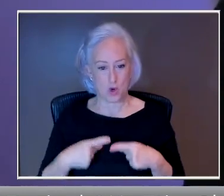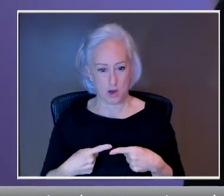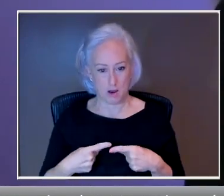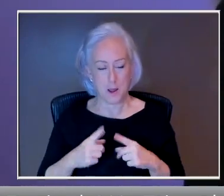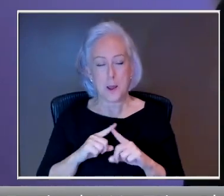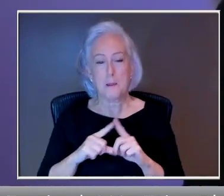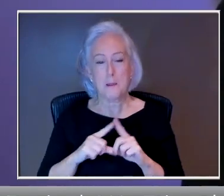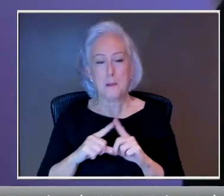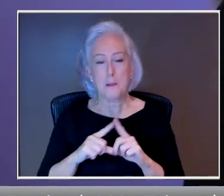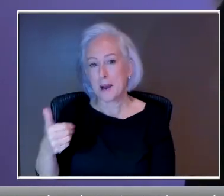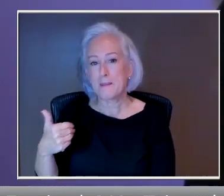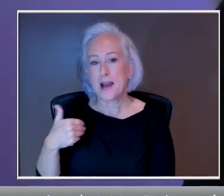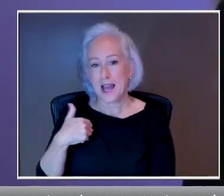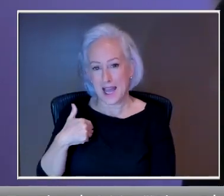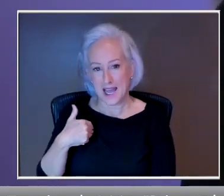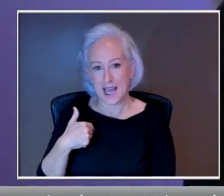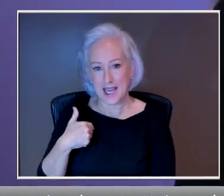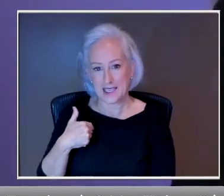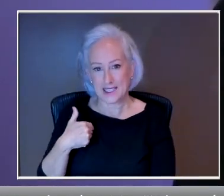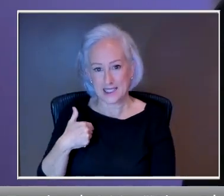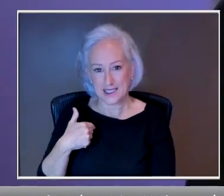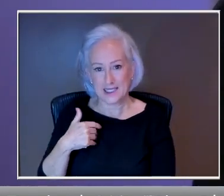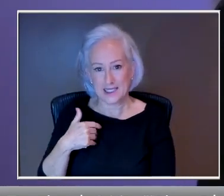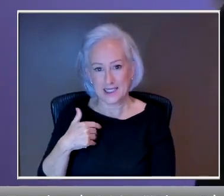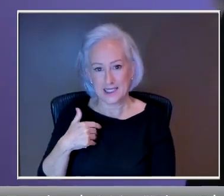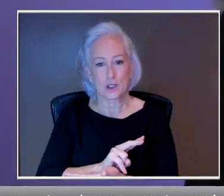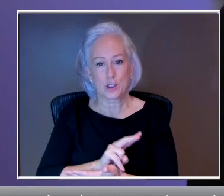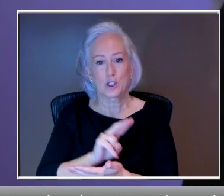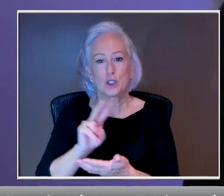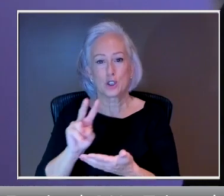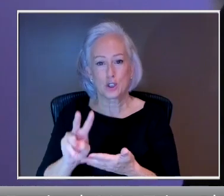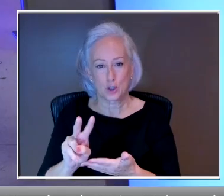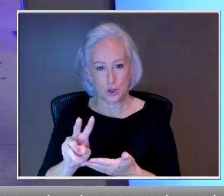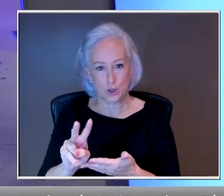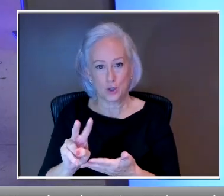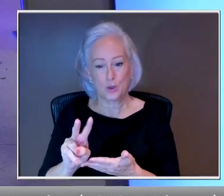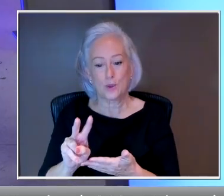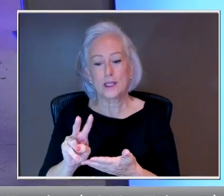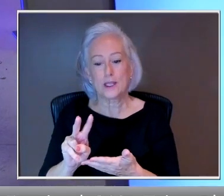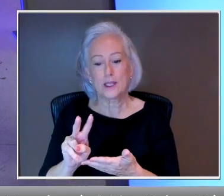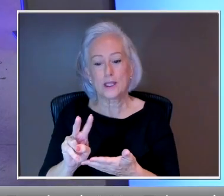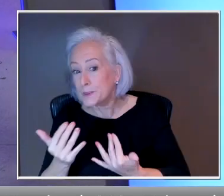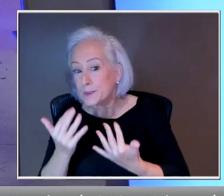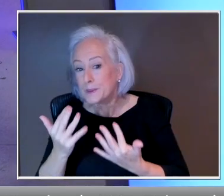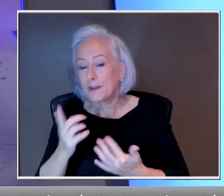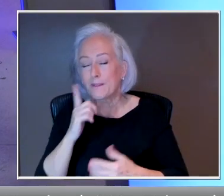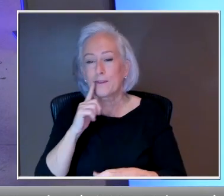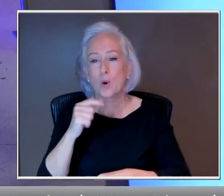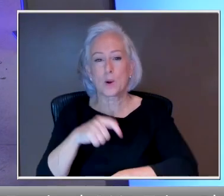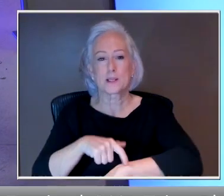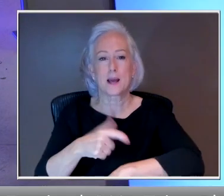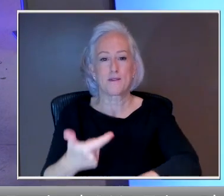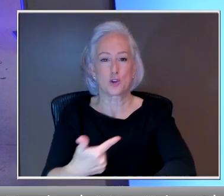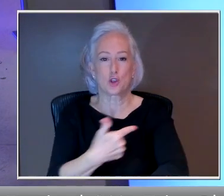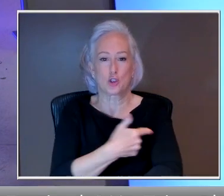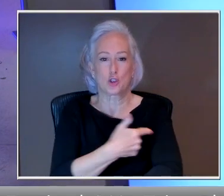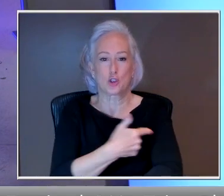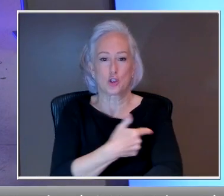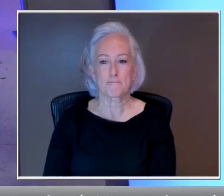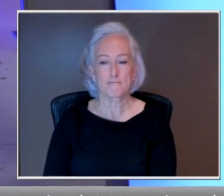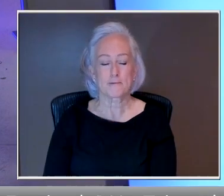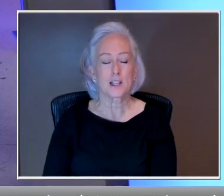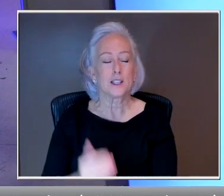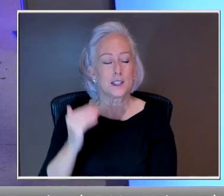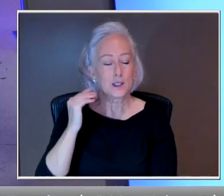literally 2 weeks shy of her age group getting the shot. And we often hear of couples that pass very